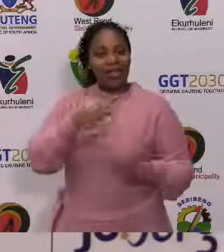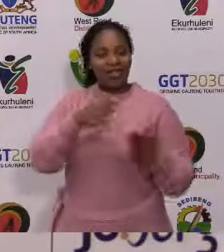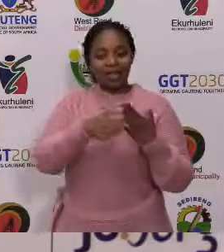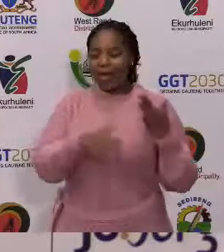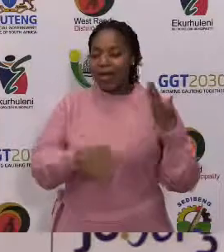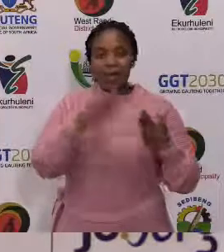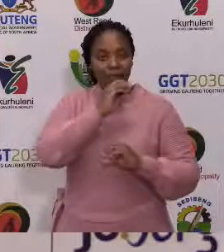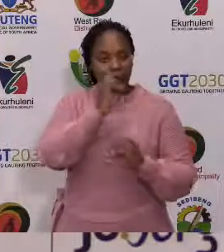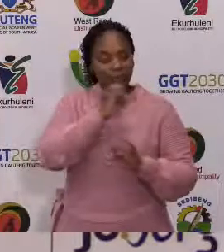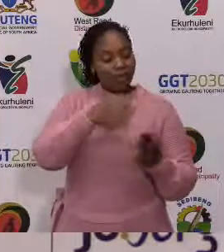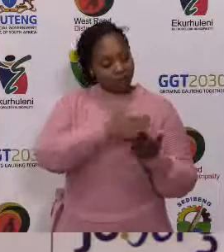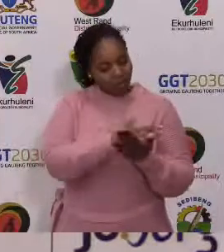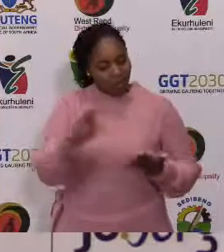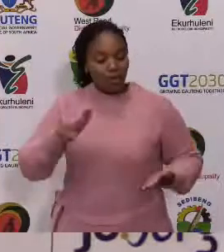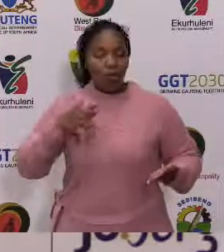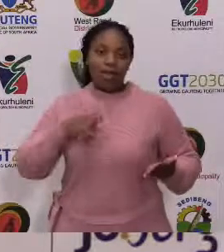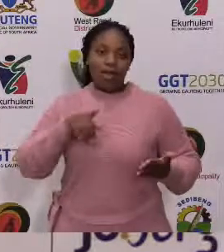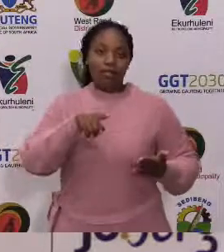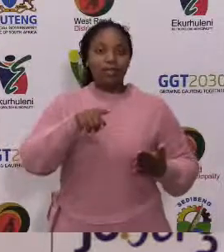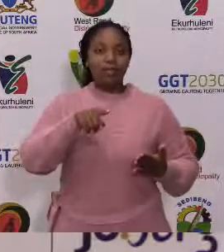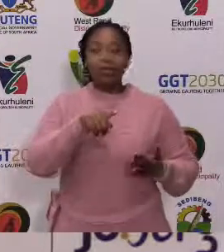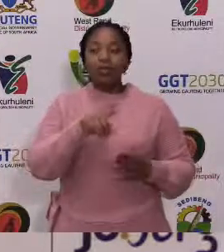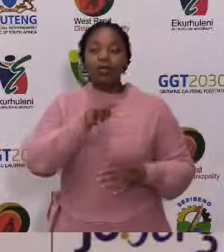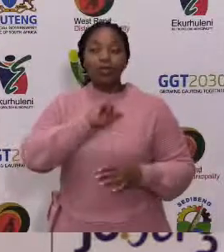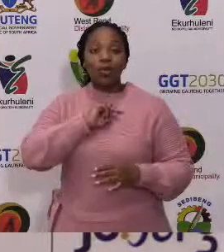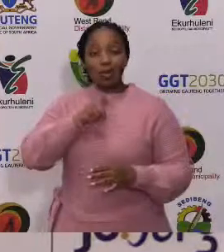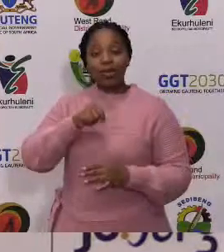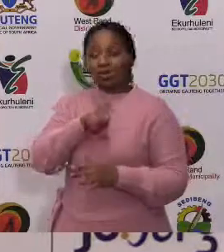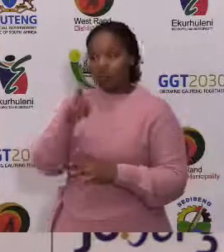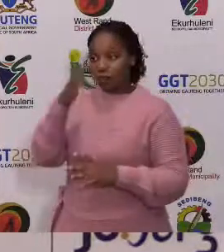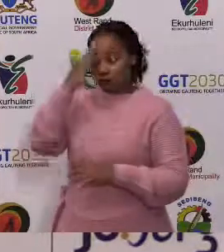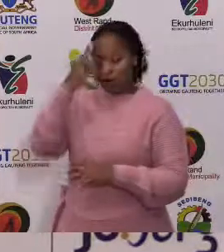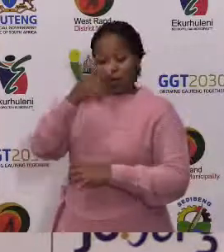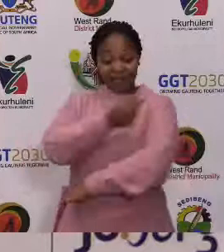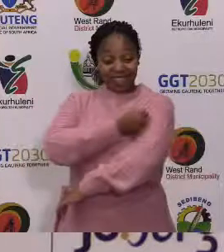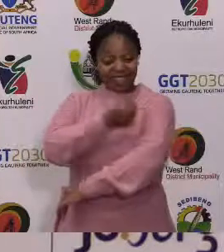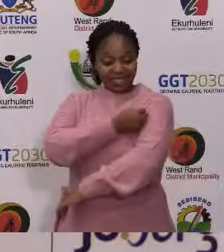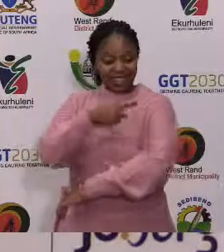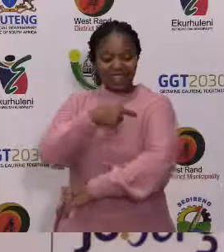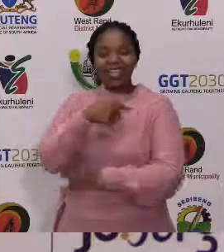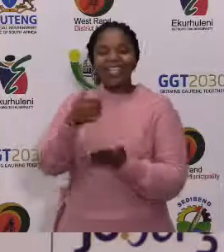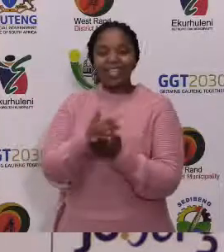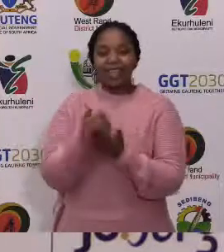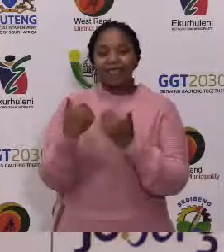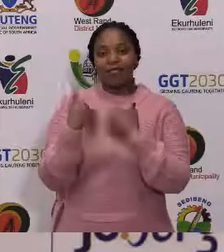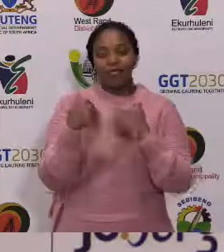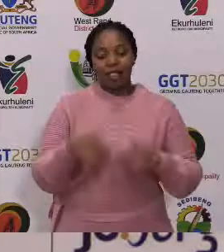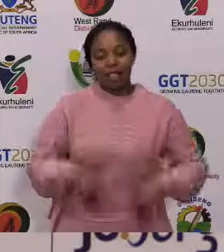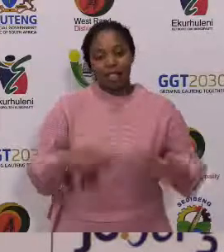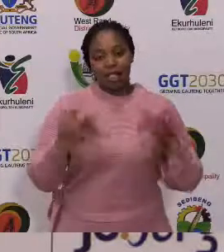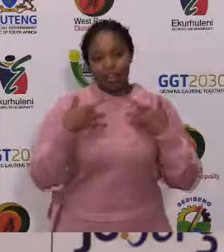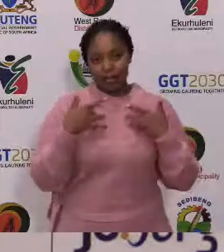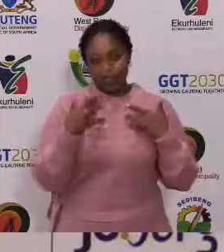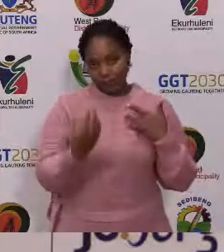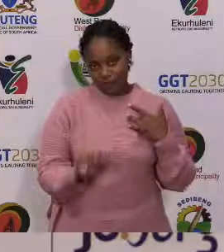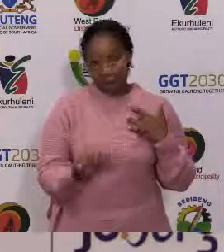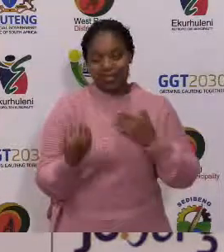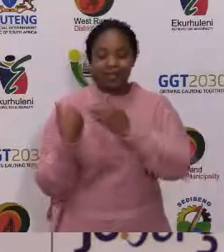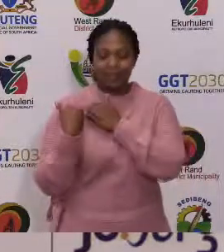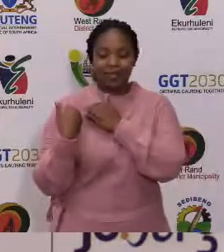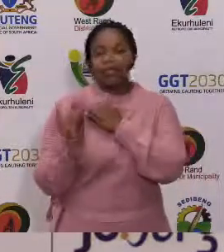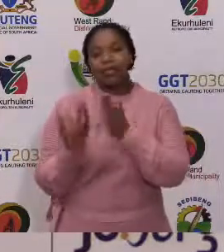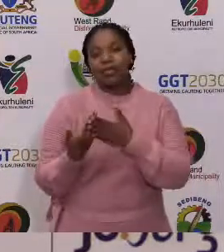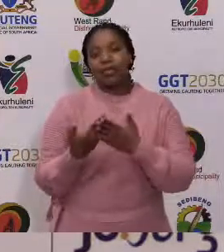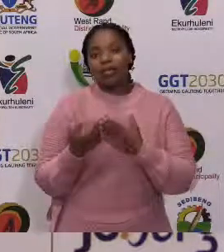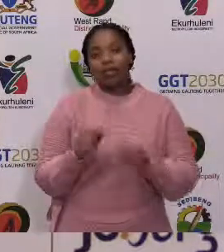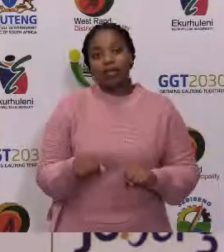you that vaccines do save life. Please come along. When we get more vaccines and when we start to